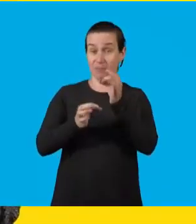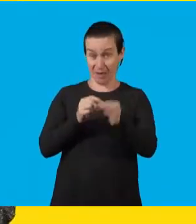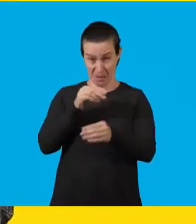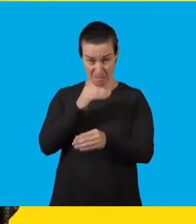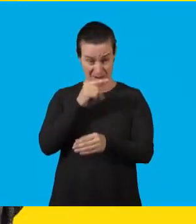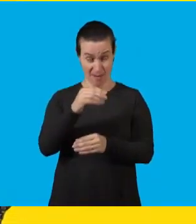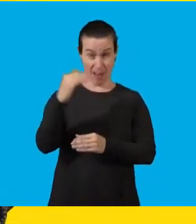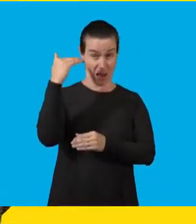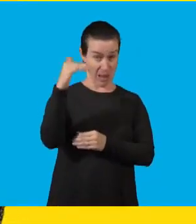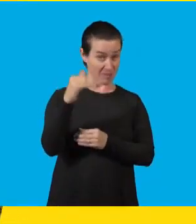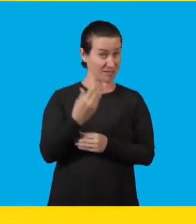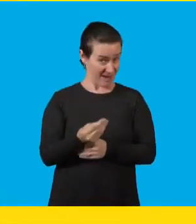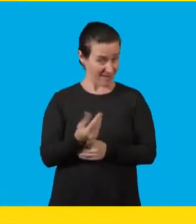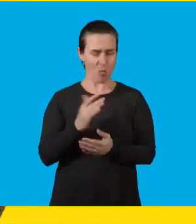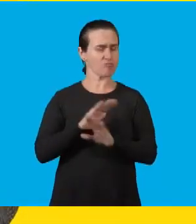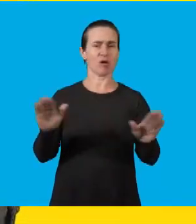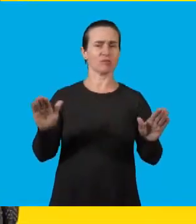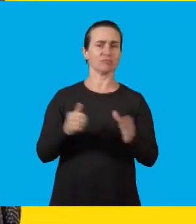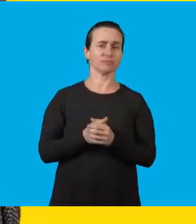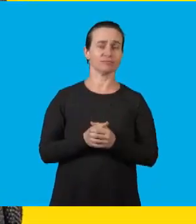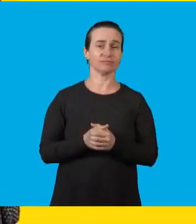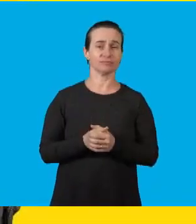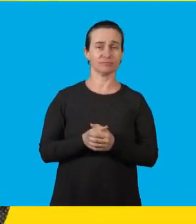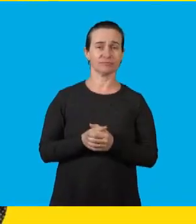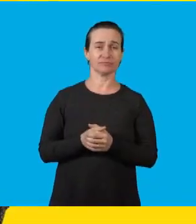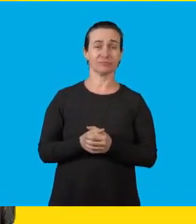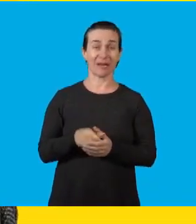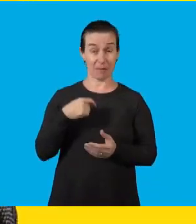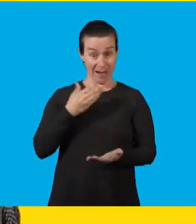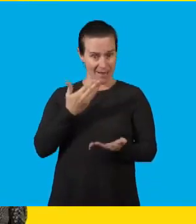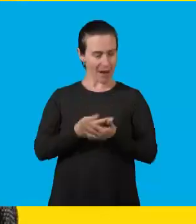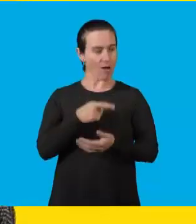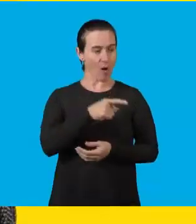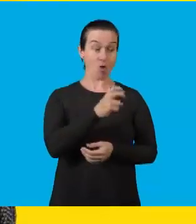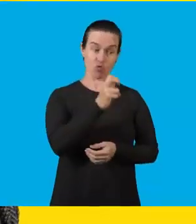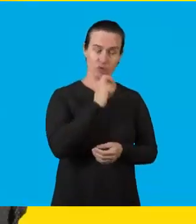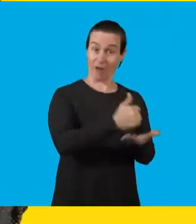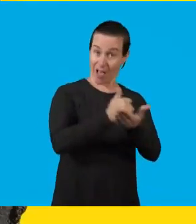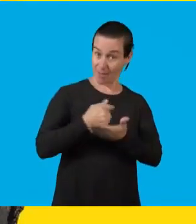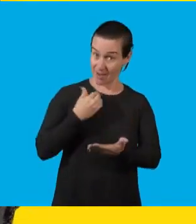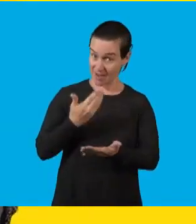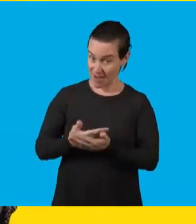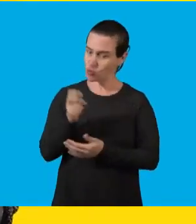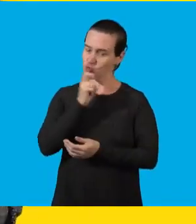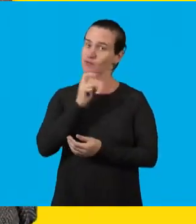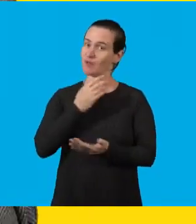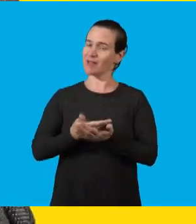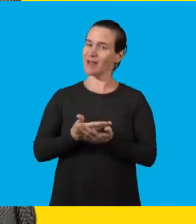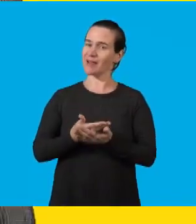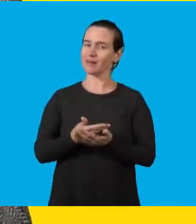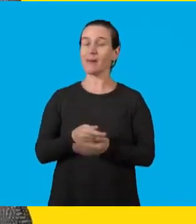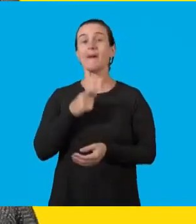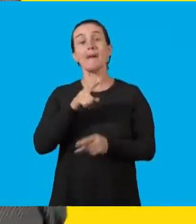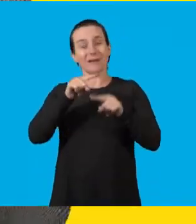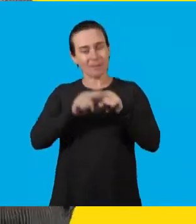whether it is limited or not. And remember, the flip side of that is the usefulness of the sources. If the source is useful, it's because